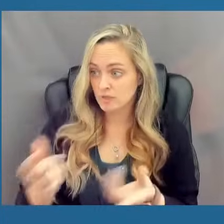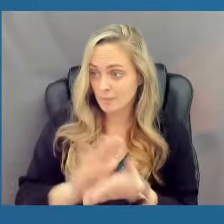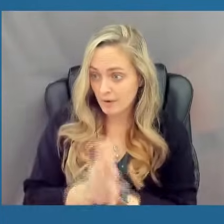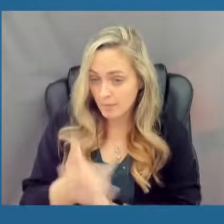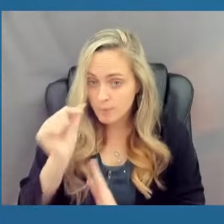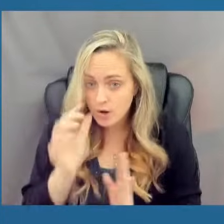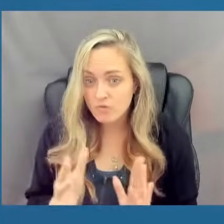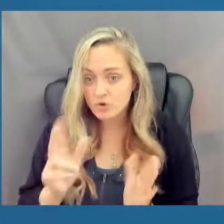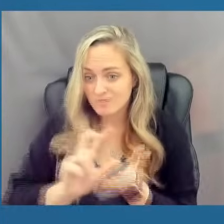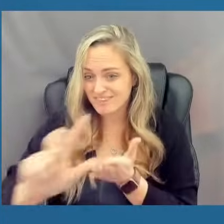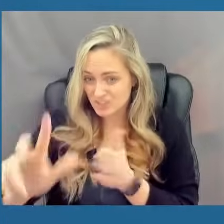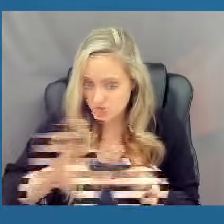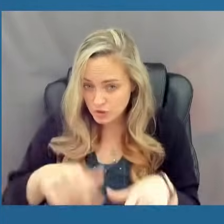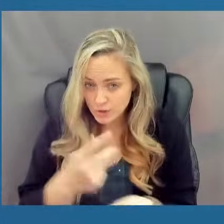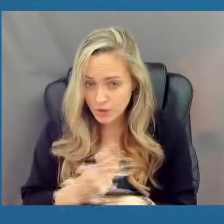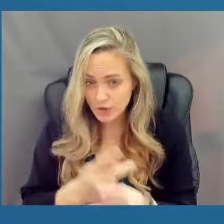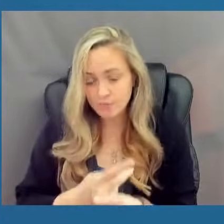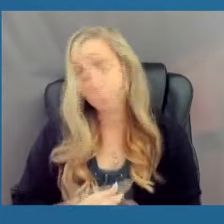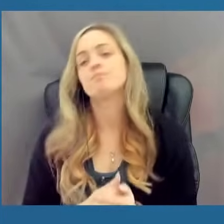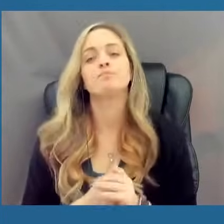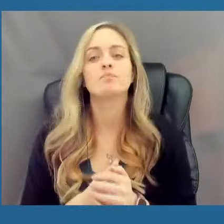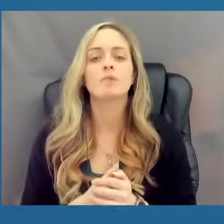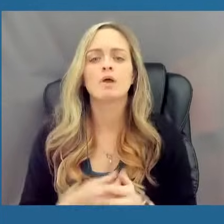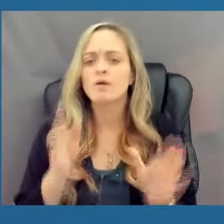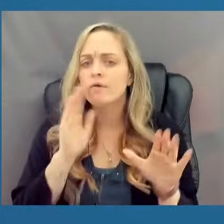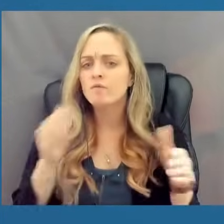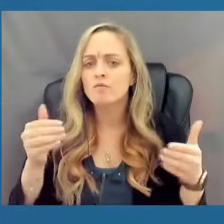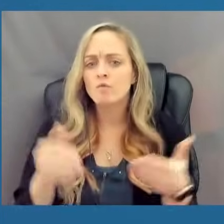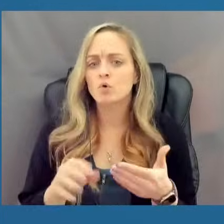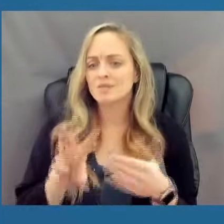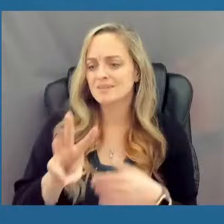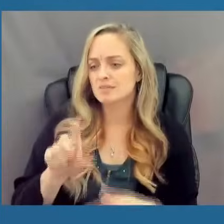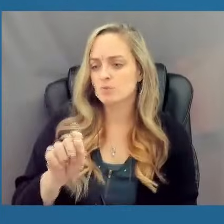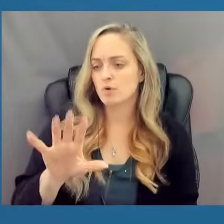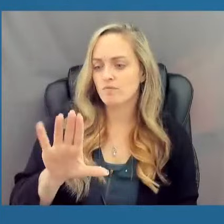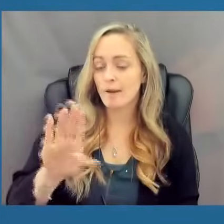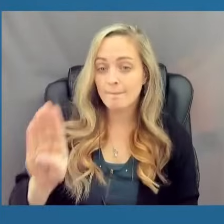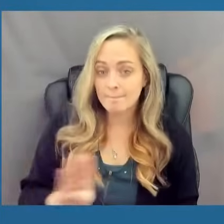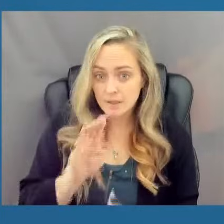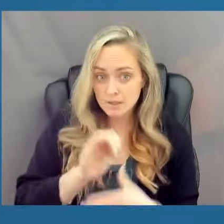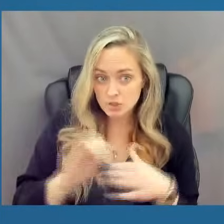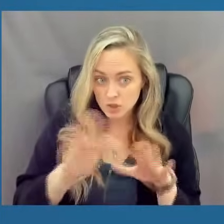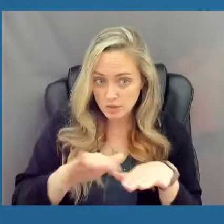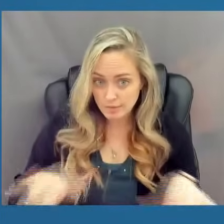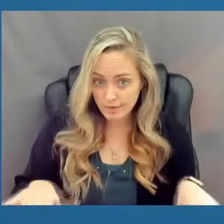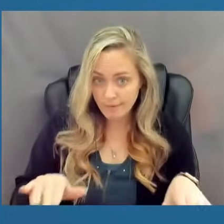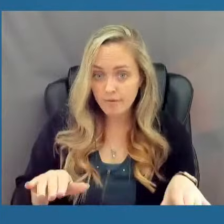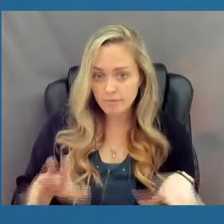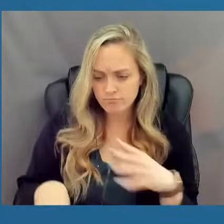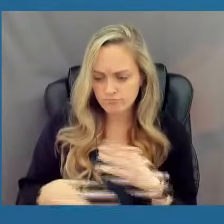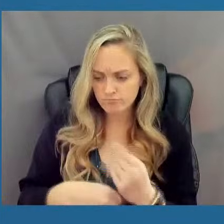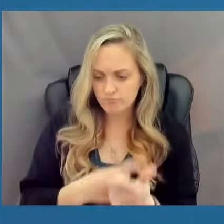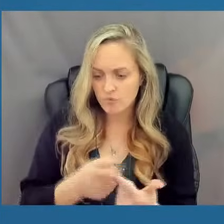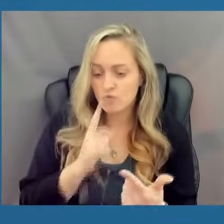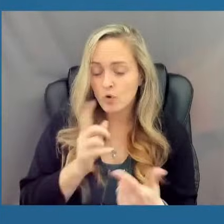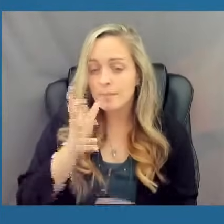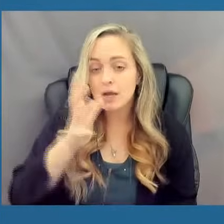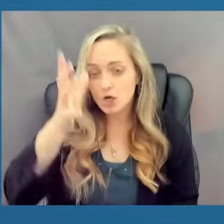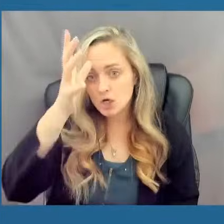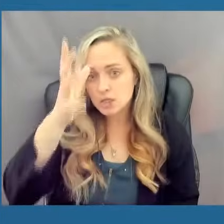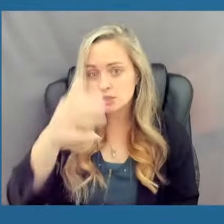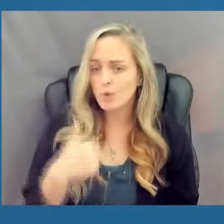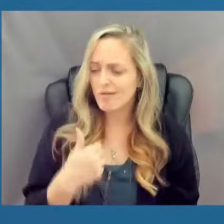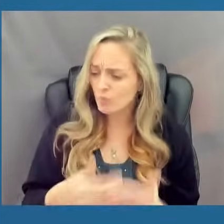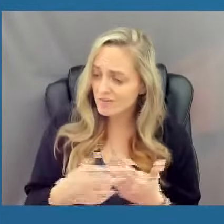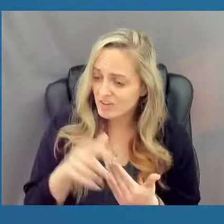childcare, and focusing $6.5 billion on childcare subsidies to help parents have what they need to be